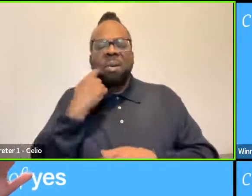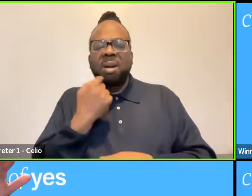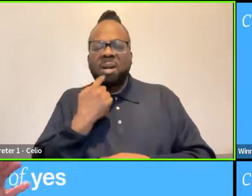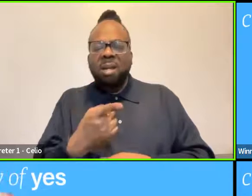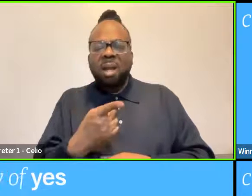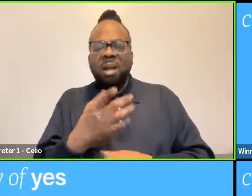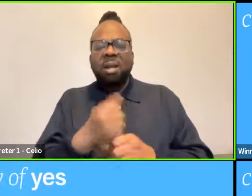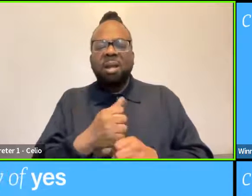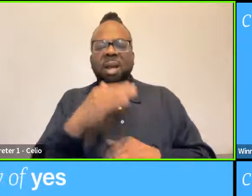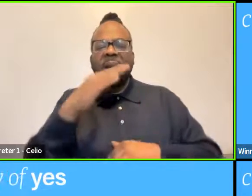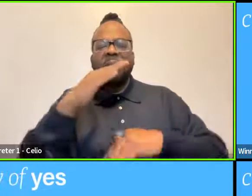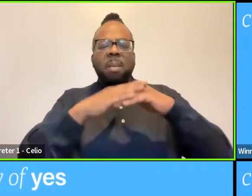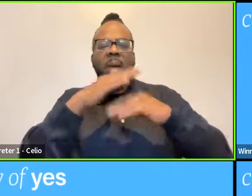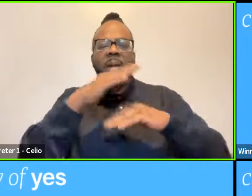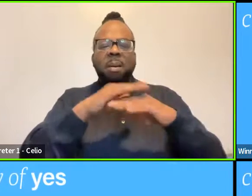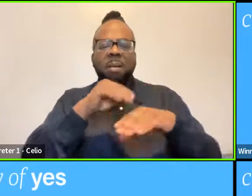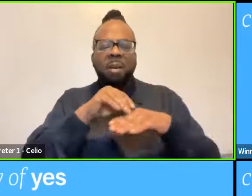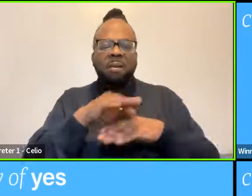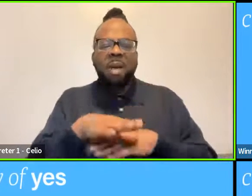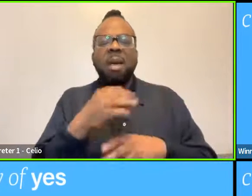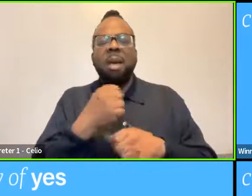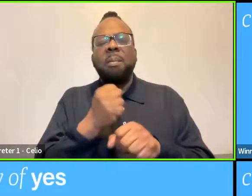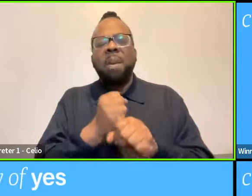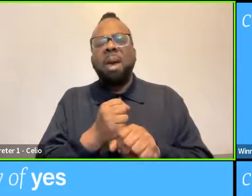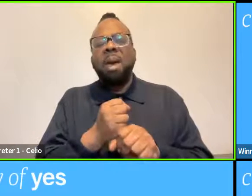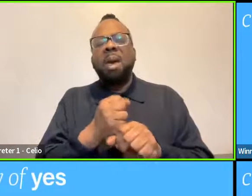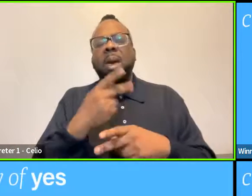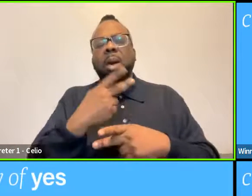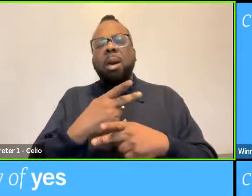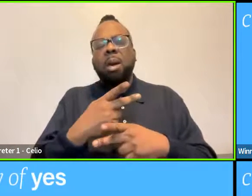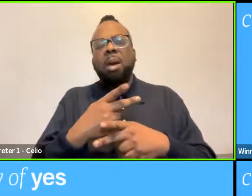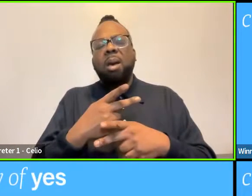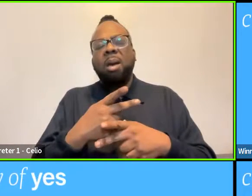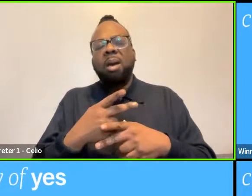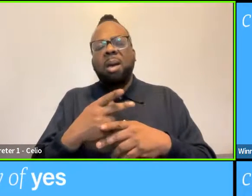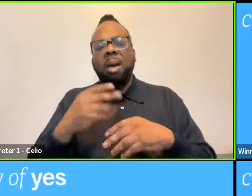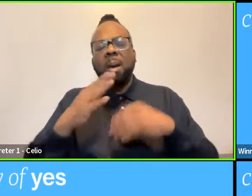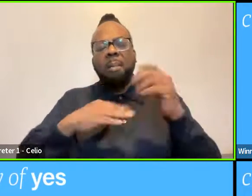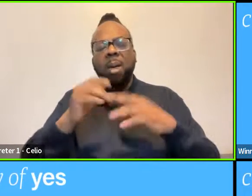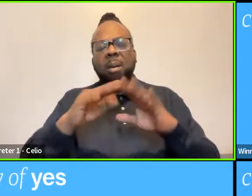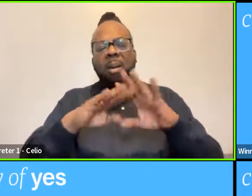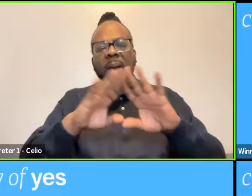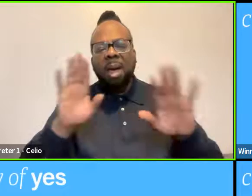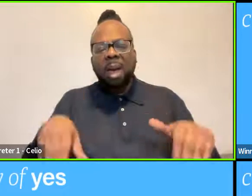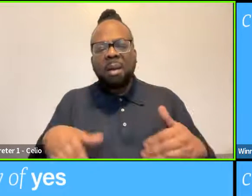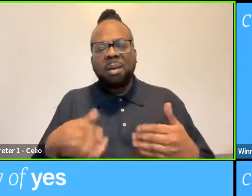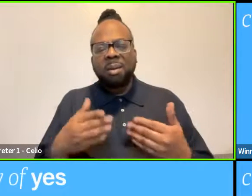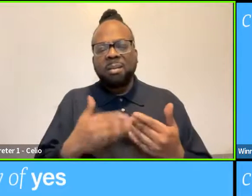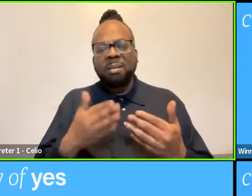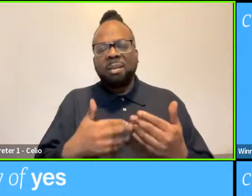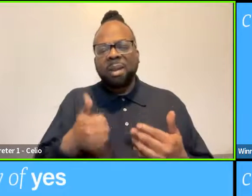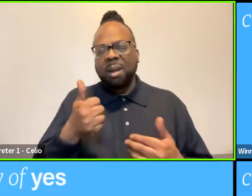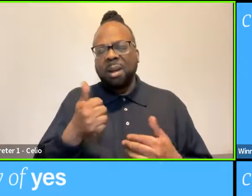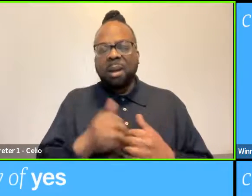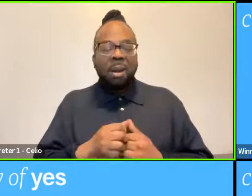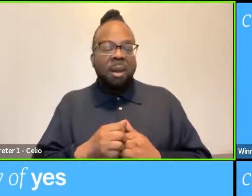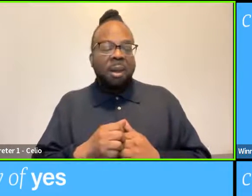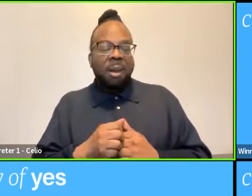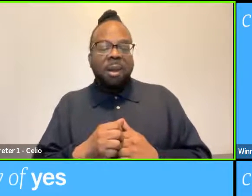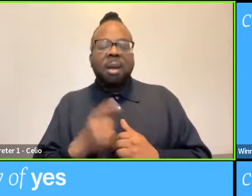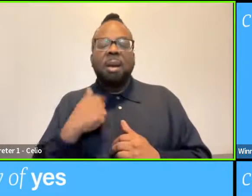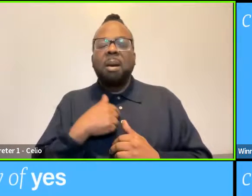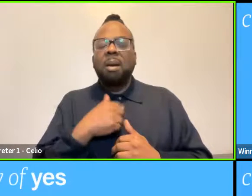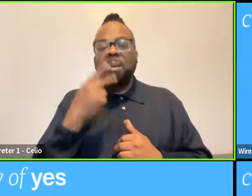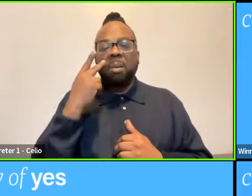maximum FAR to make the production of supportive housing more efficient, and so that we see more of